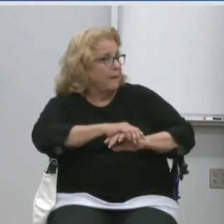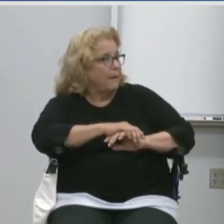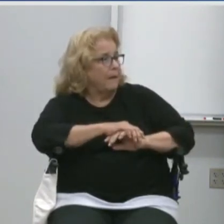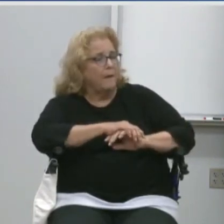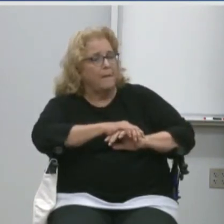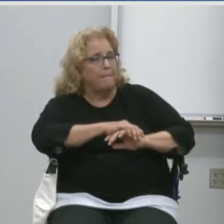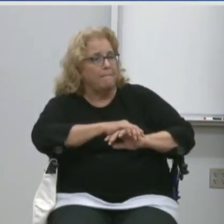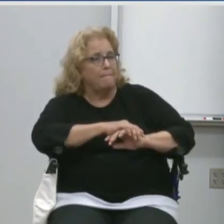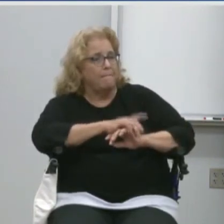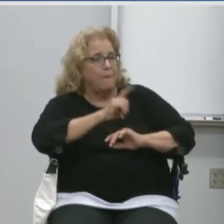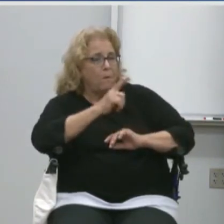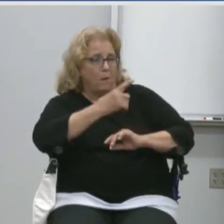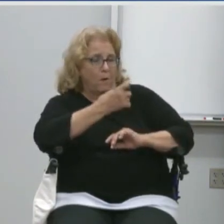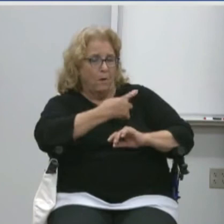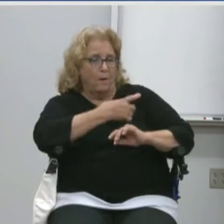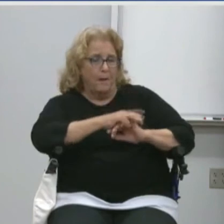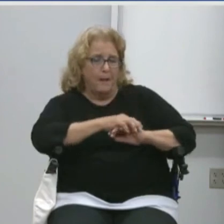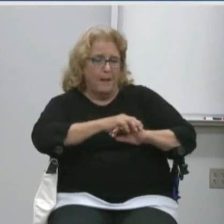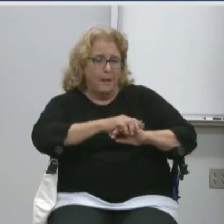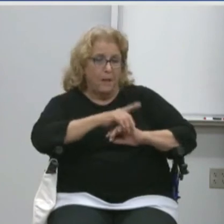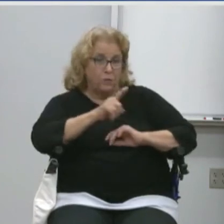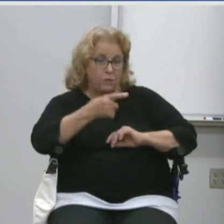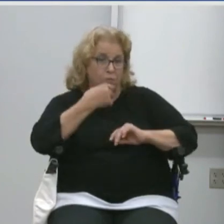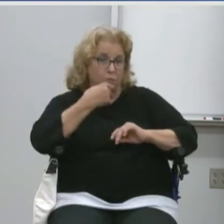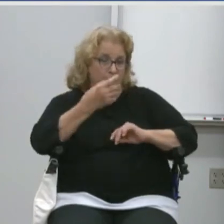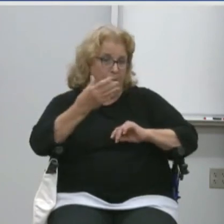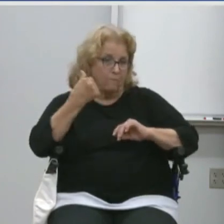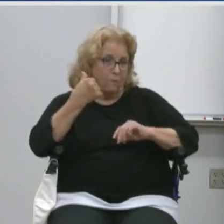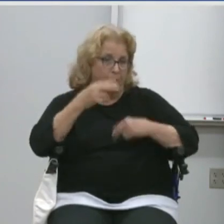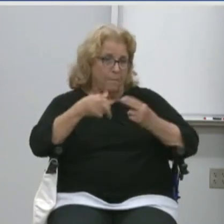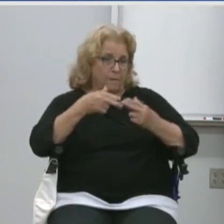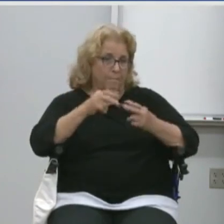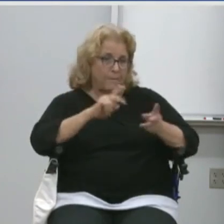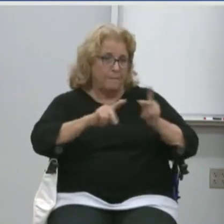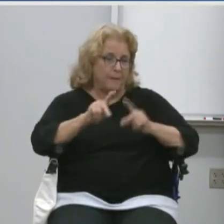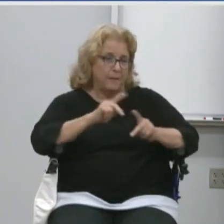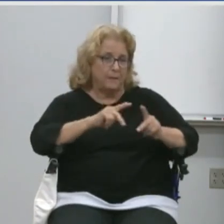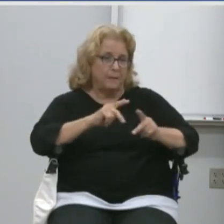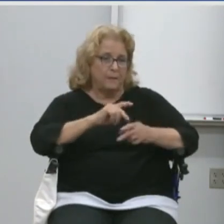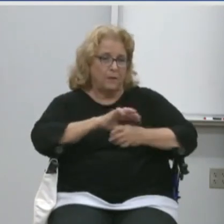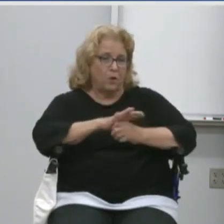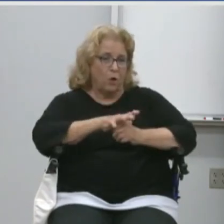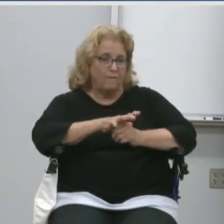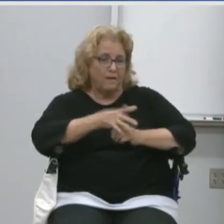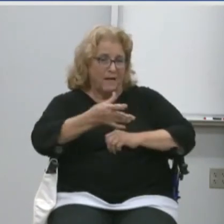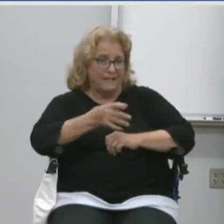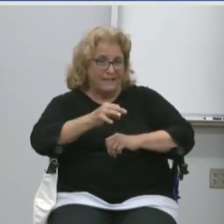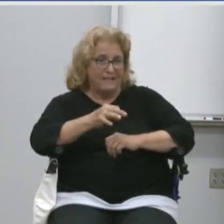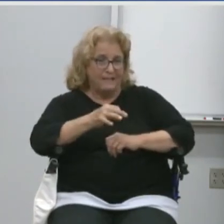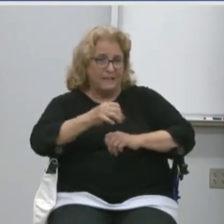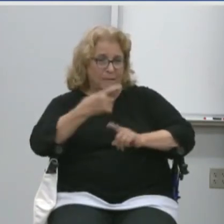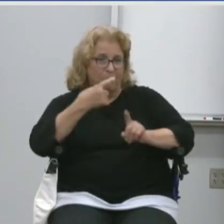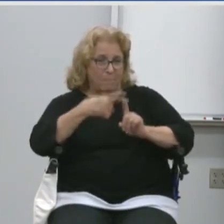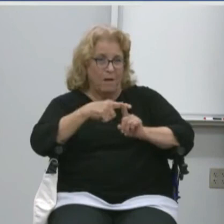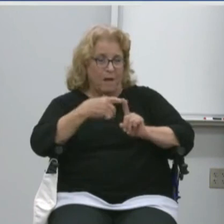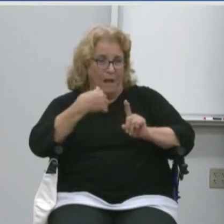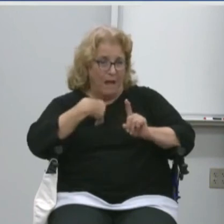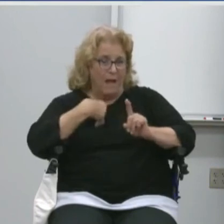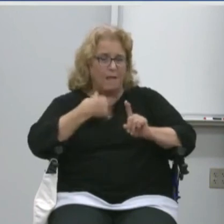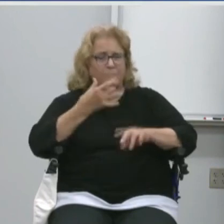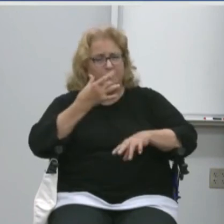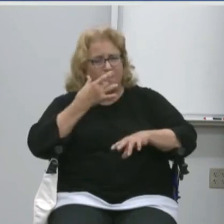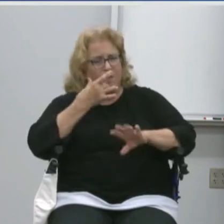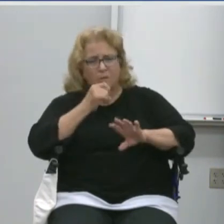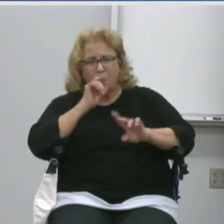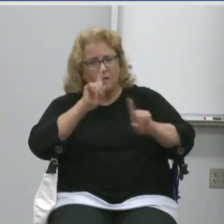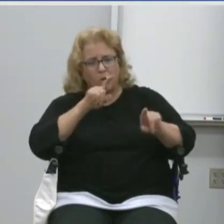Just one question. You had mentioned earlier about people who are COVID-19 positive and that you would prefer that they not go